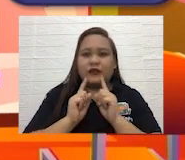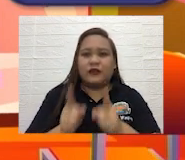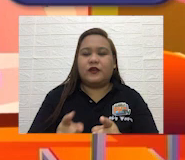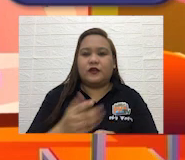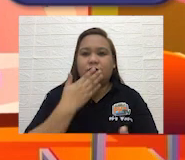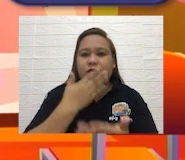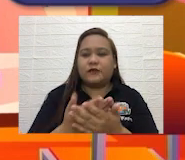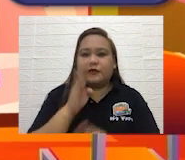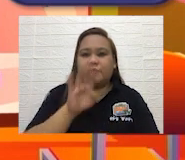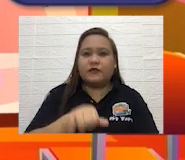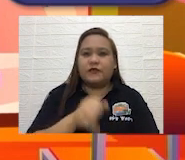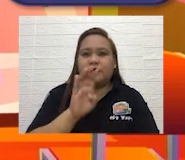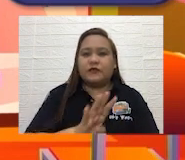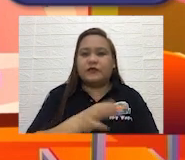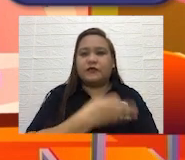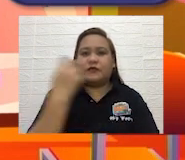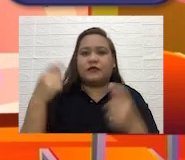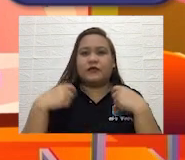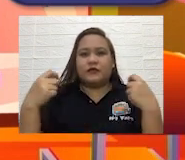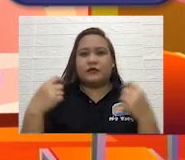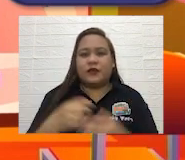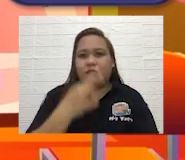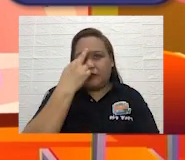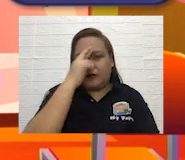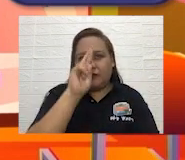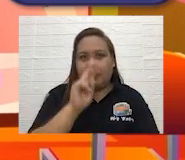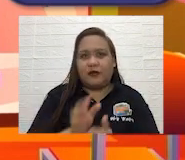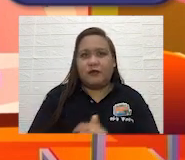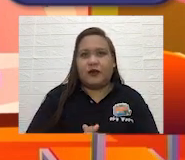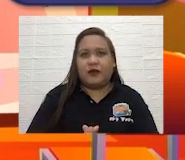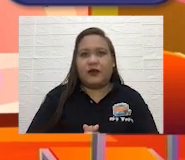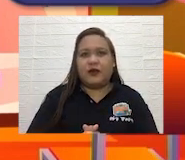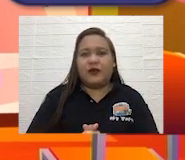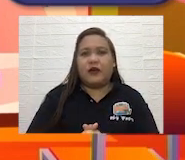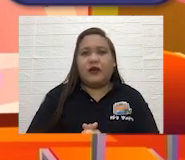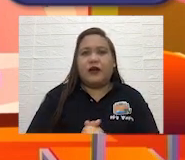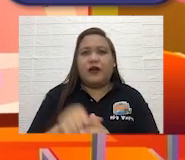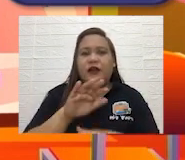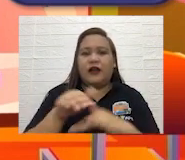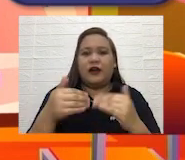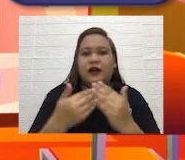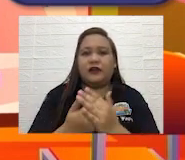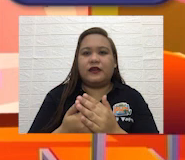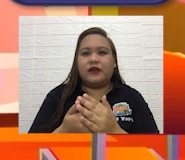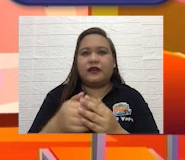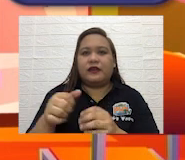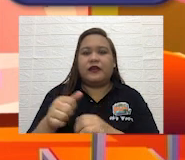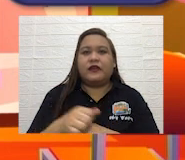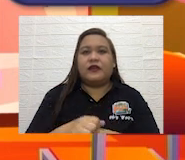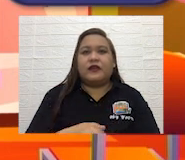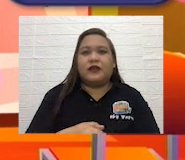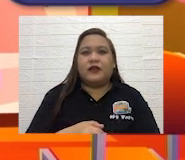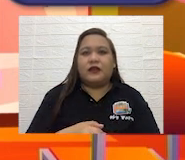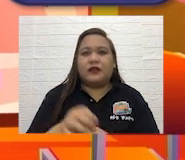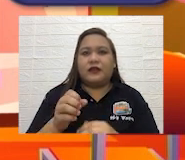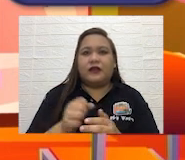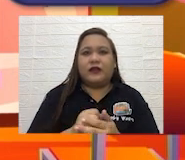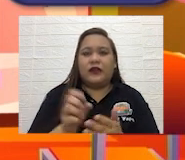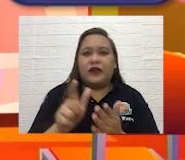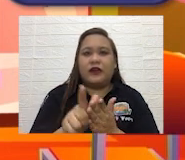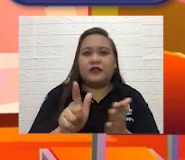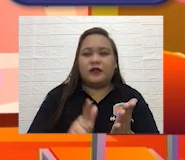teens! Remember, like in other areas of TLE, such as cookery, agriculture,